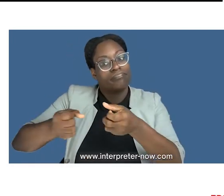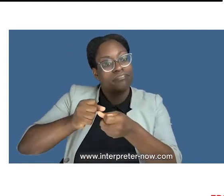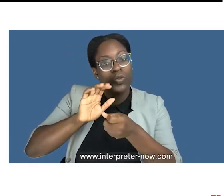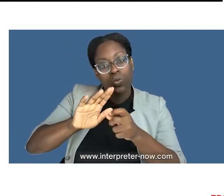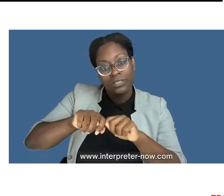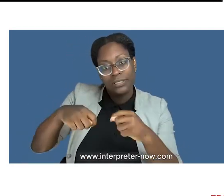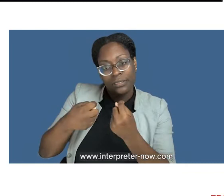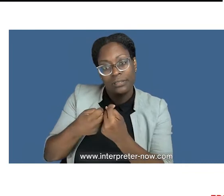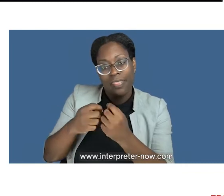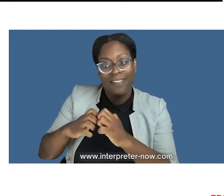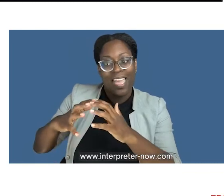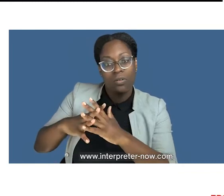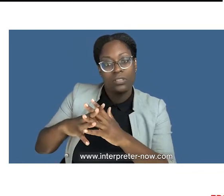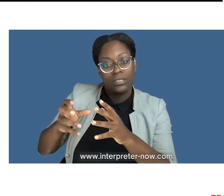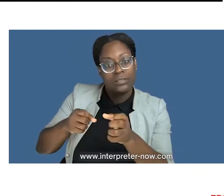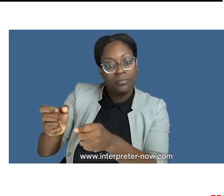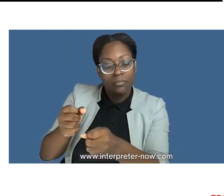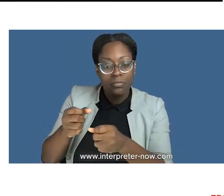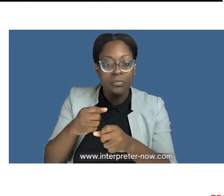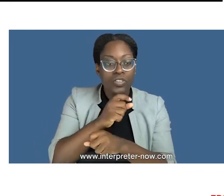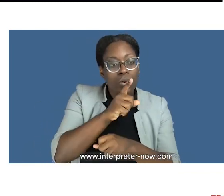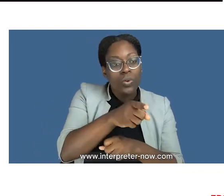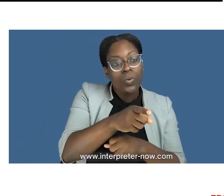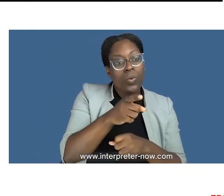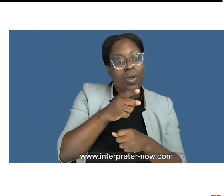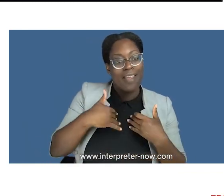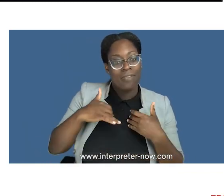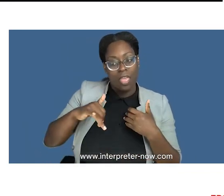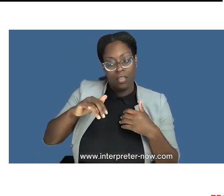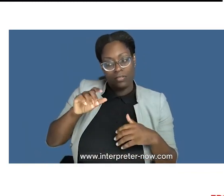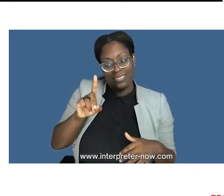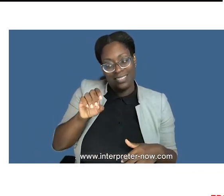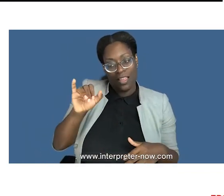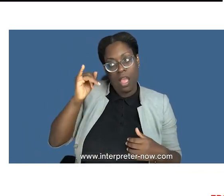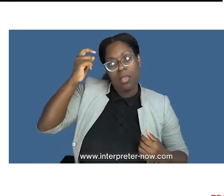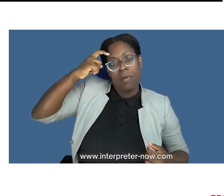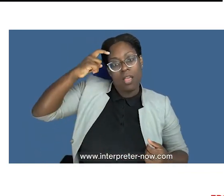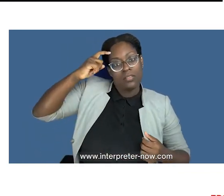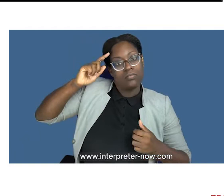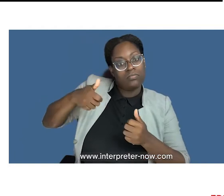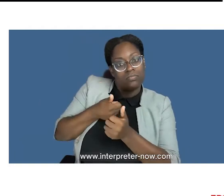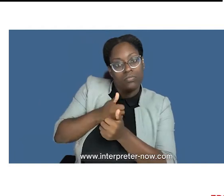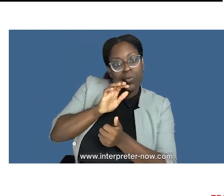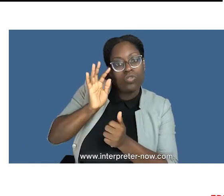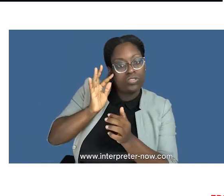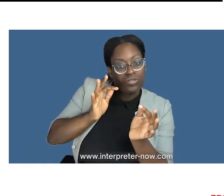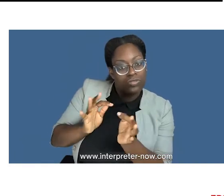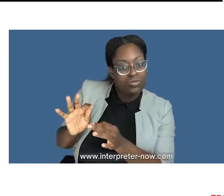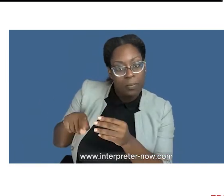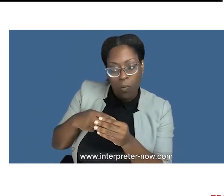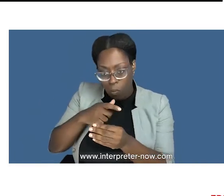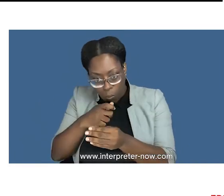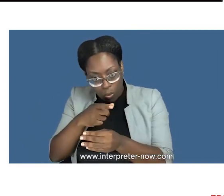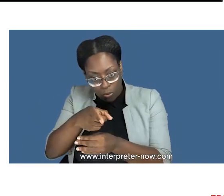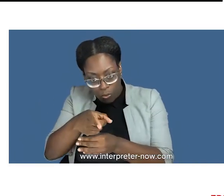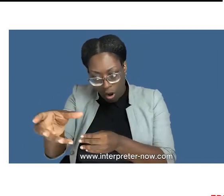diverse. And sometimes it takes a little bit more time because, again, our networks sometimes look a lot like us. And so we have to expand our